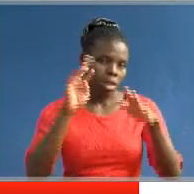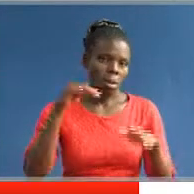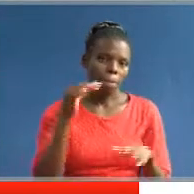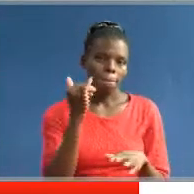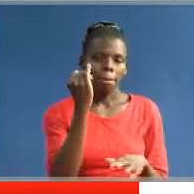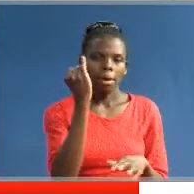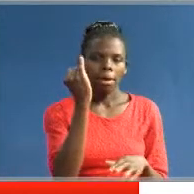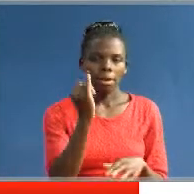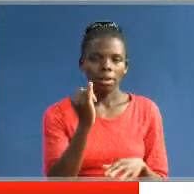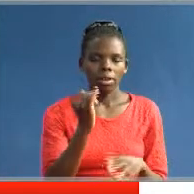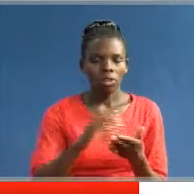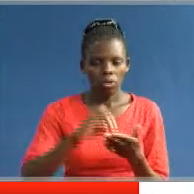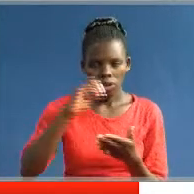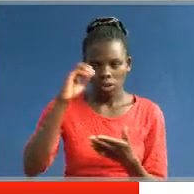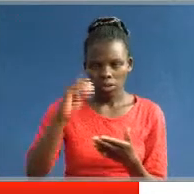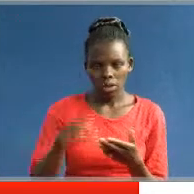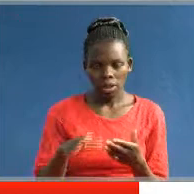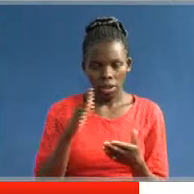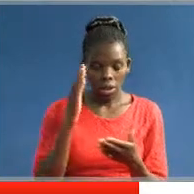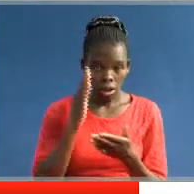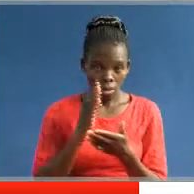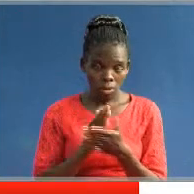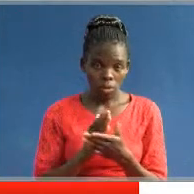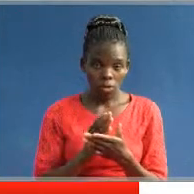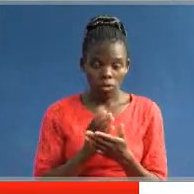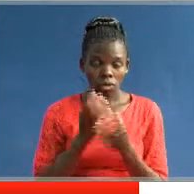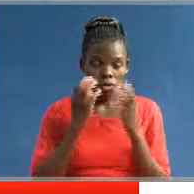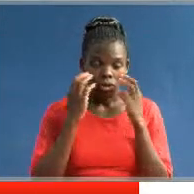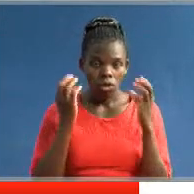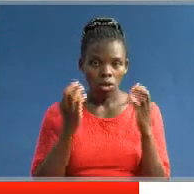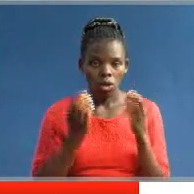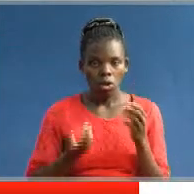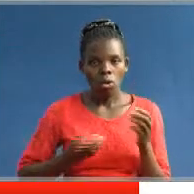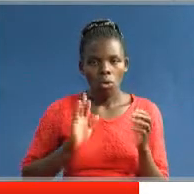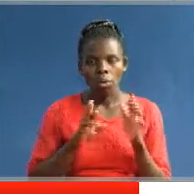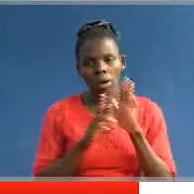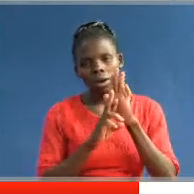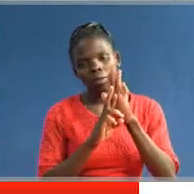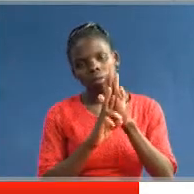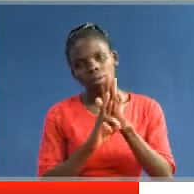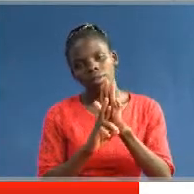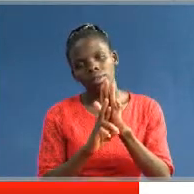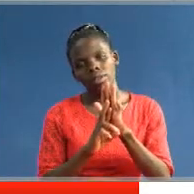Nyamai, to reject the approval of former Isiolo woman representative